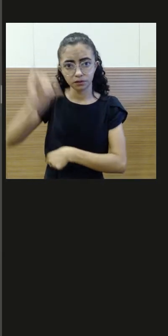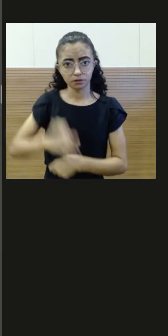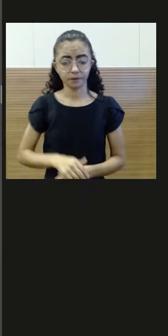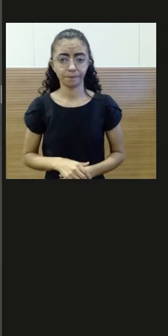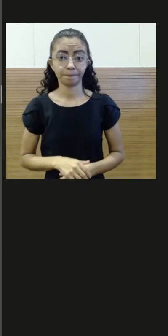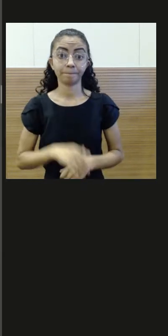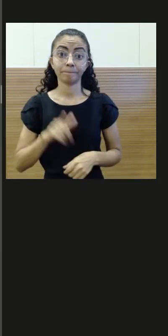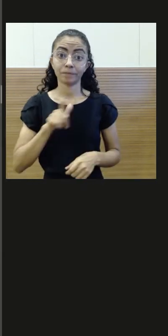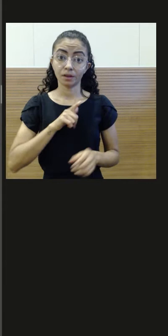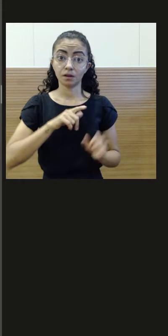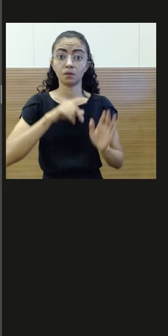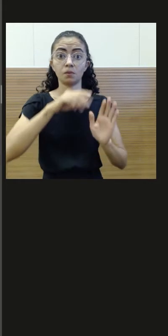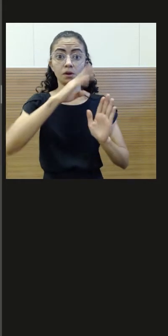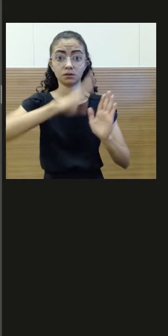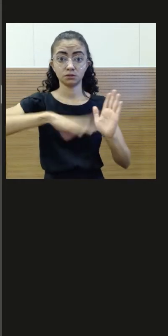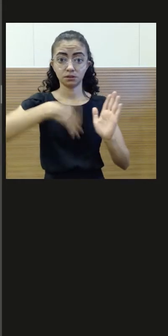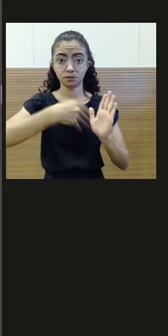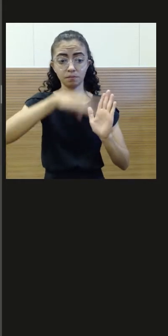and nutritionists.